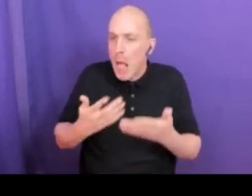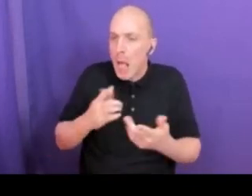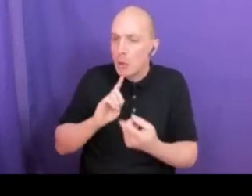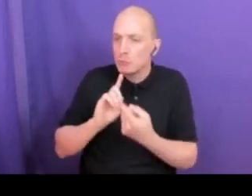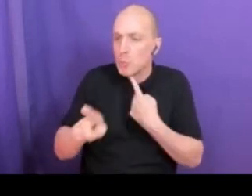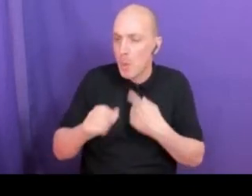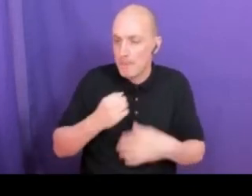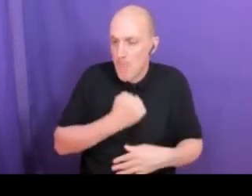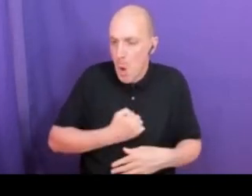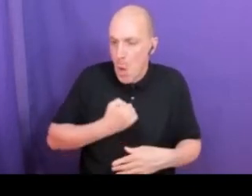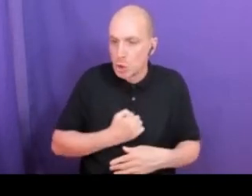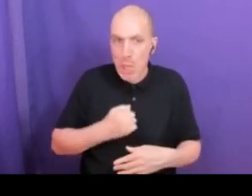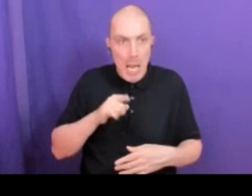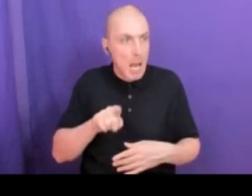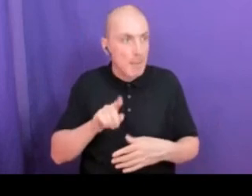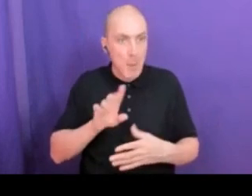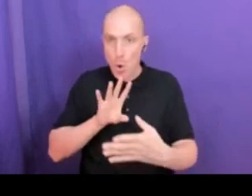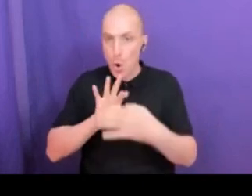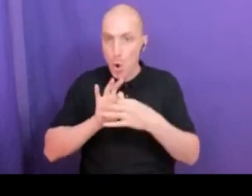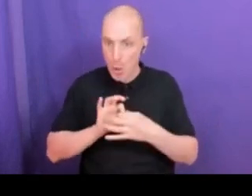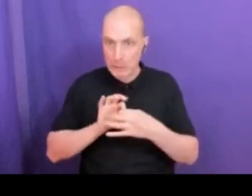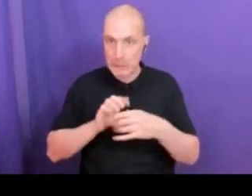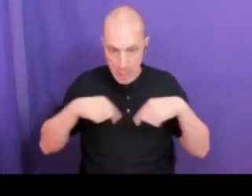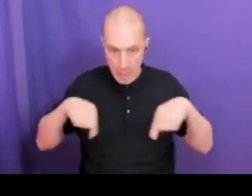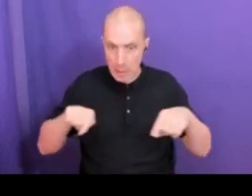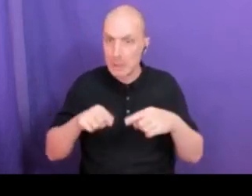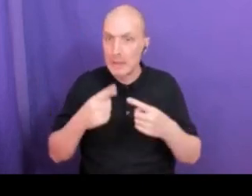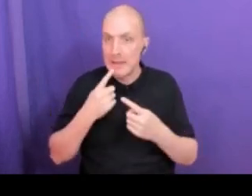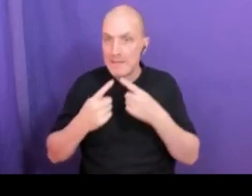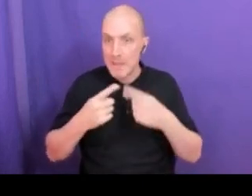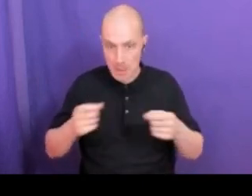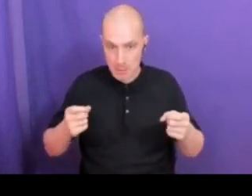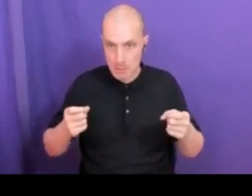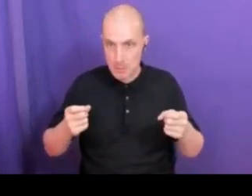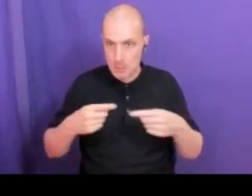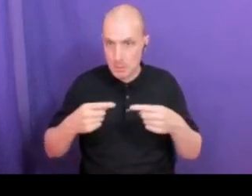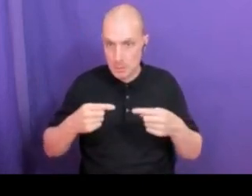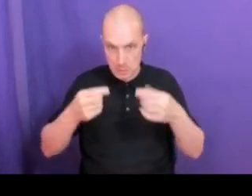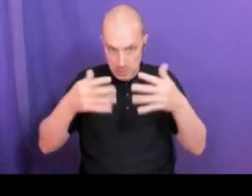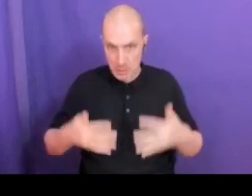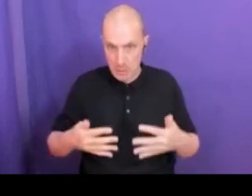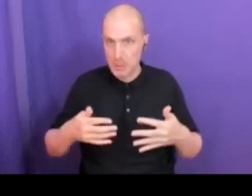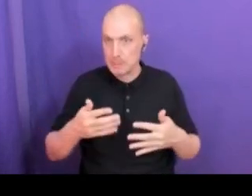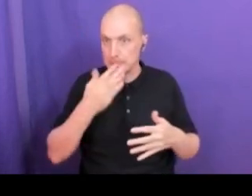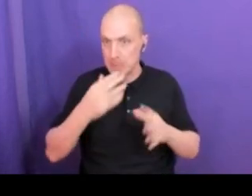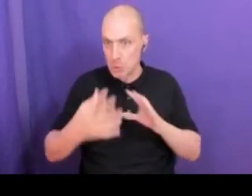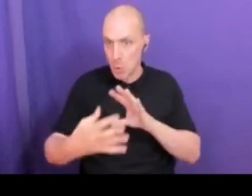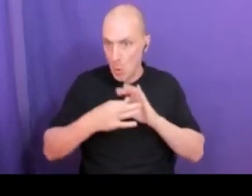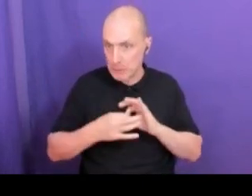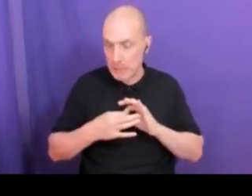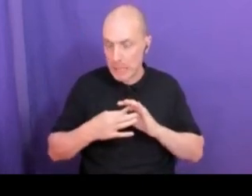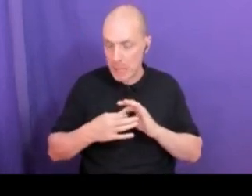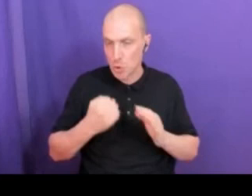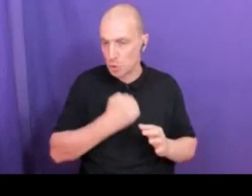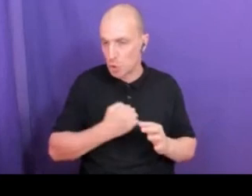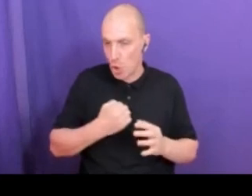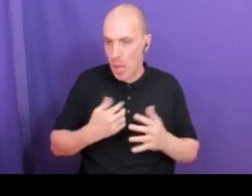for Brain Health Scotland, so please do get in touch when we didn't cover today. Thank you so much to our panel, and I'll hand back to Henry.